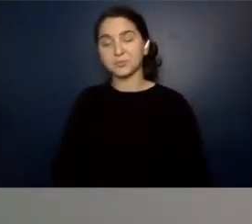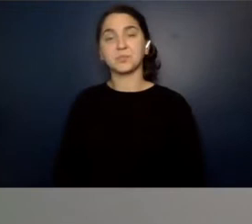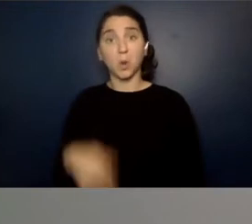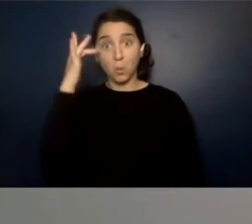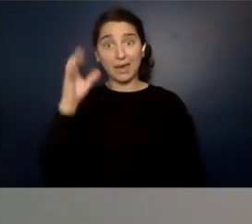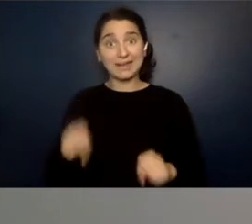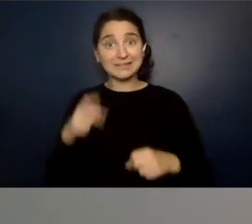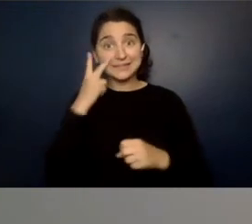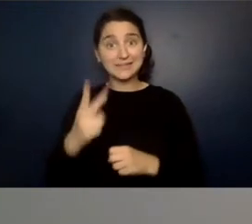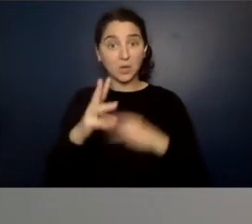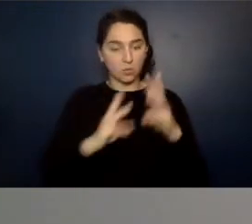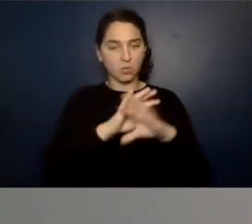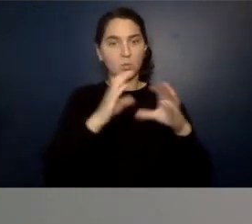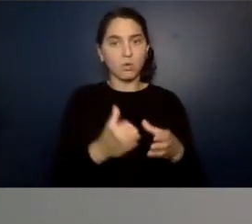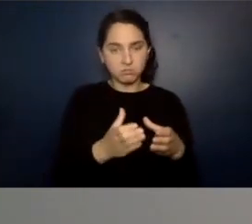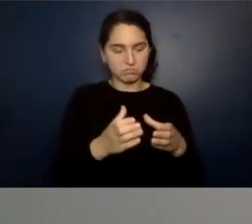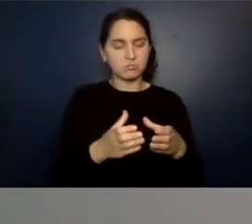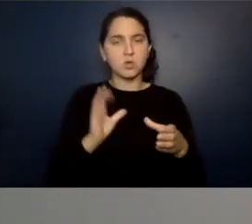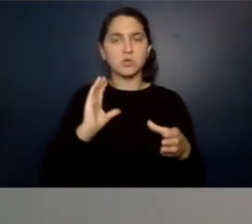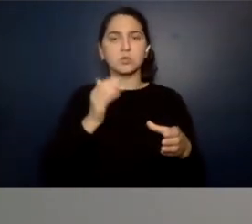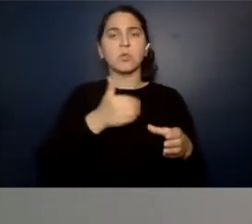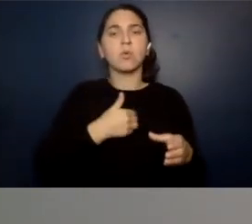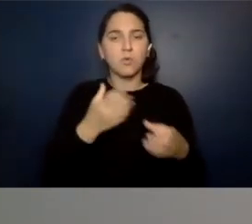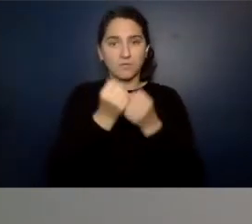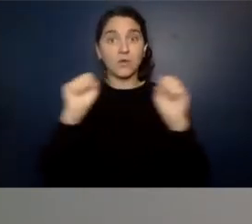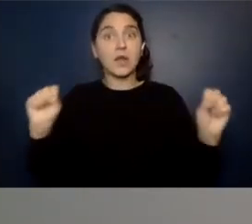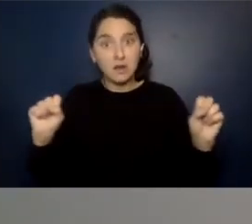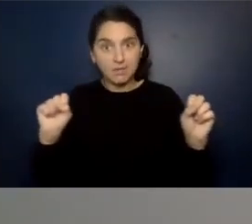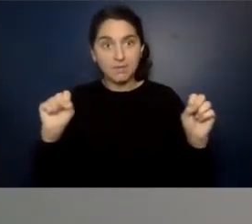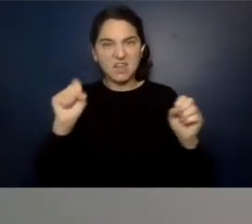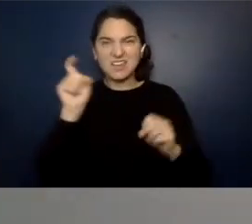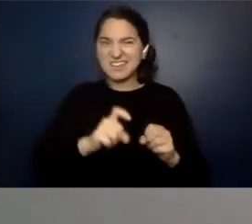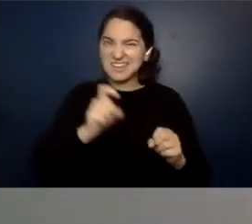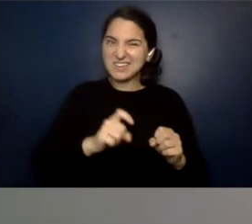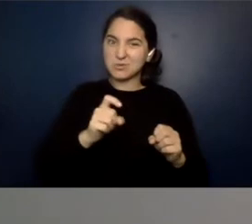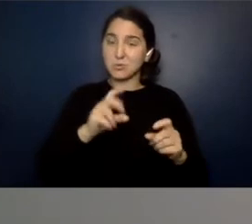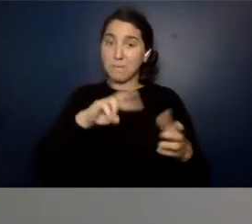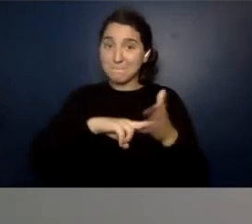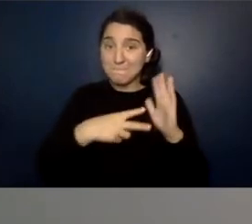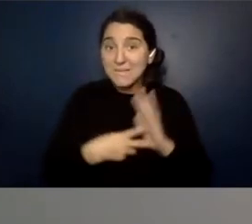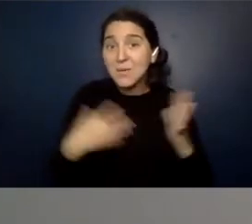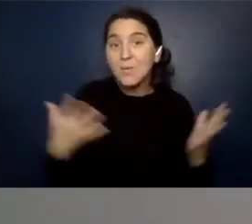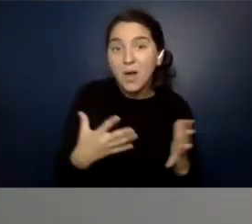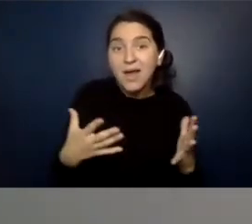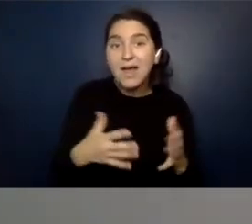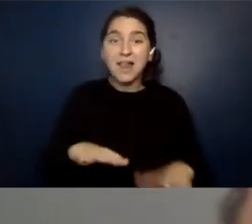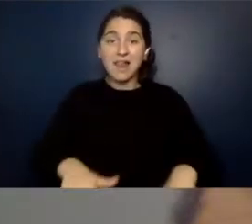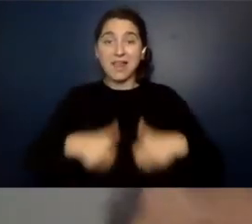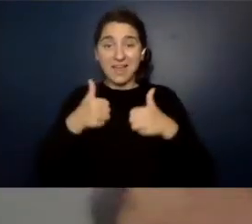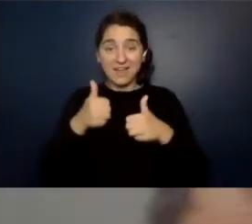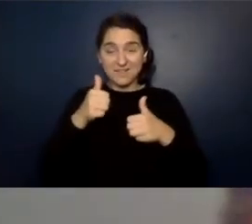We, as Baptists, must come back to where we have always been. We need to